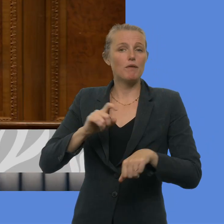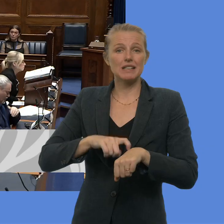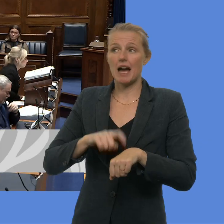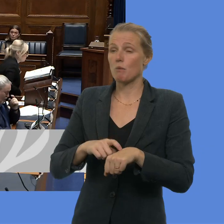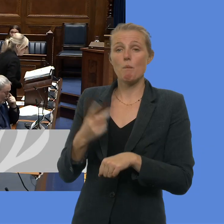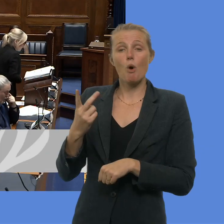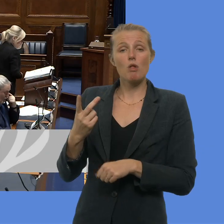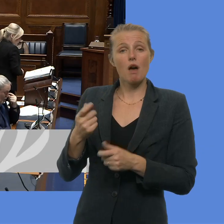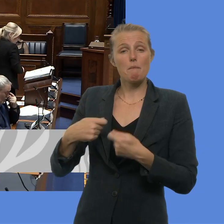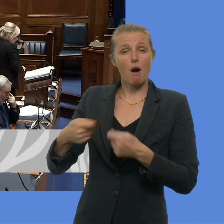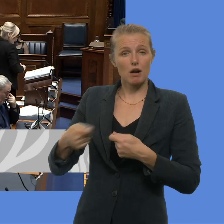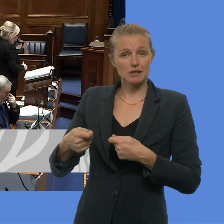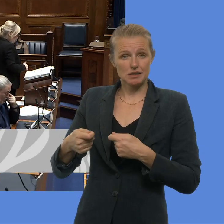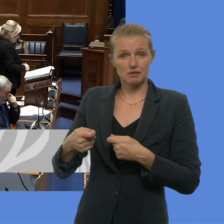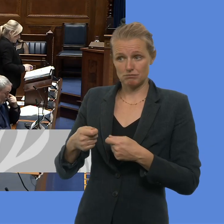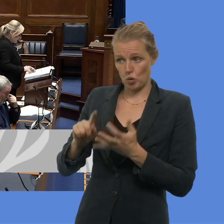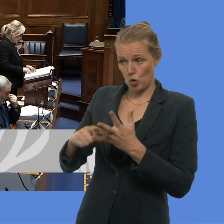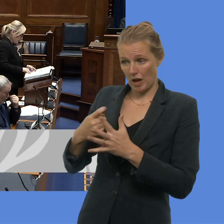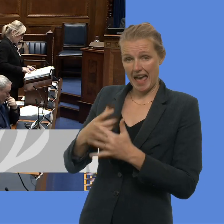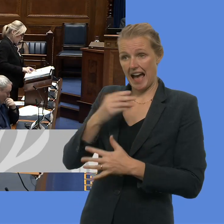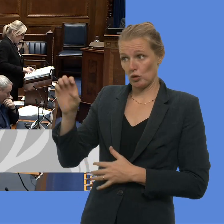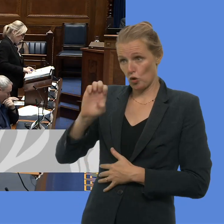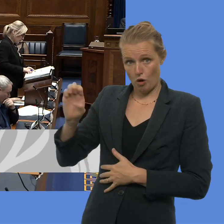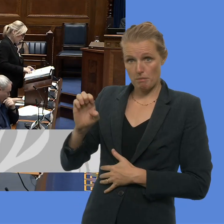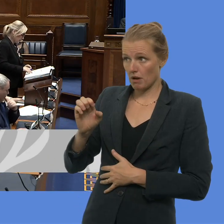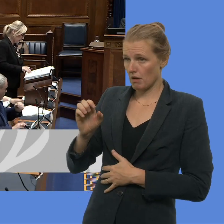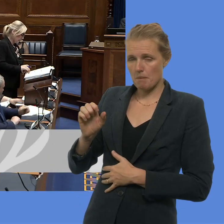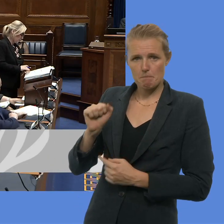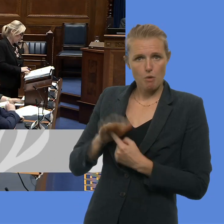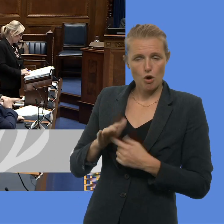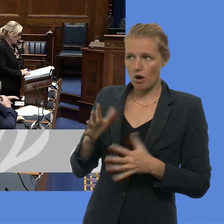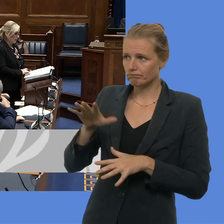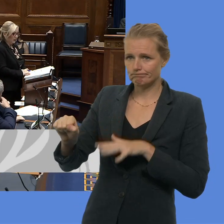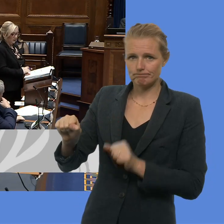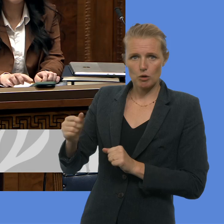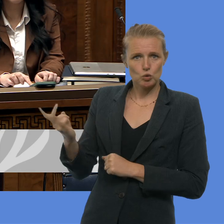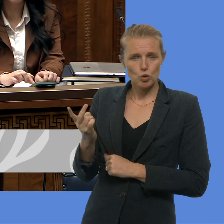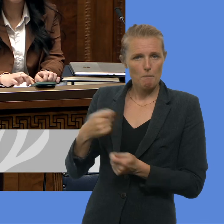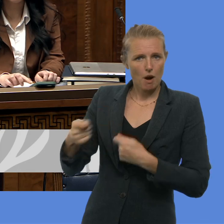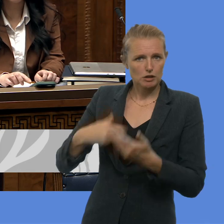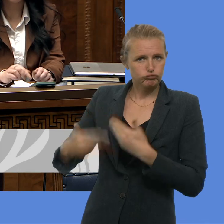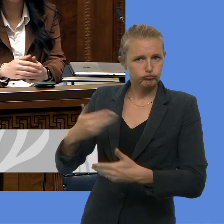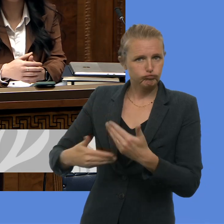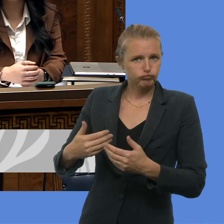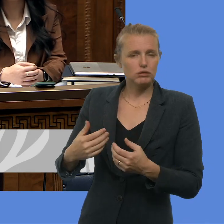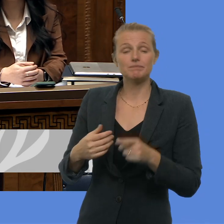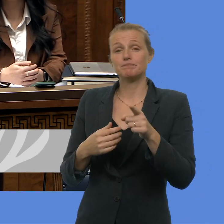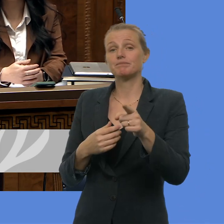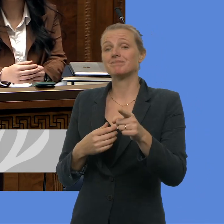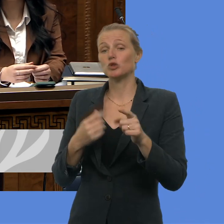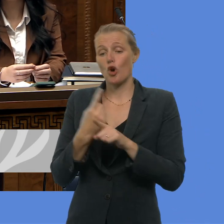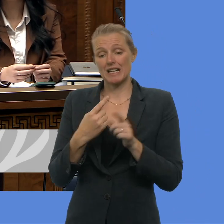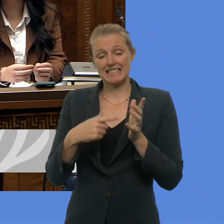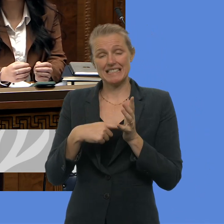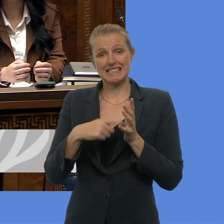economy? First Minister. Yes, in short, absolutely. You mentioned the TCI conference. That